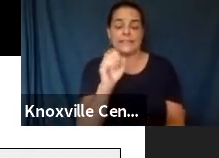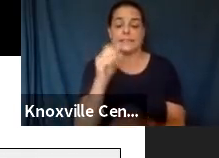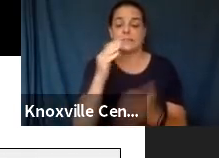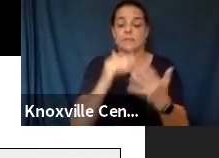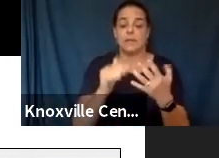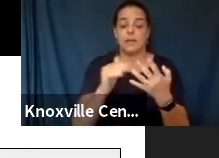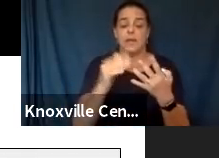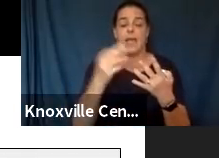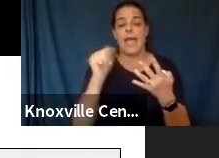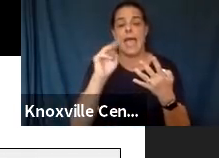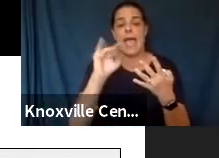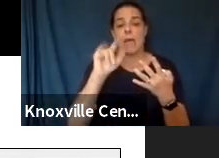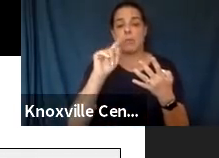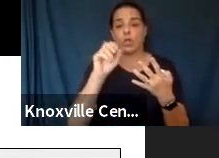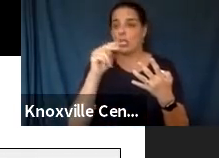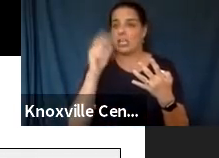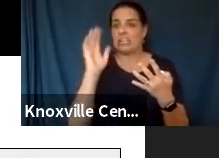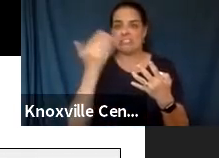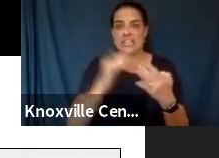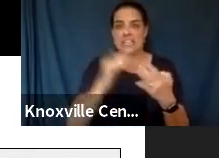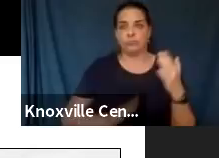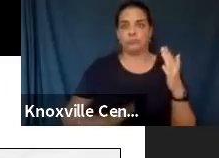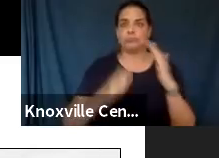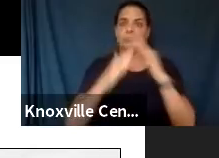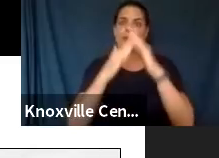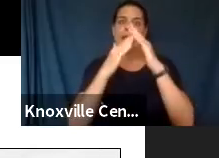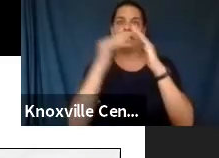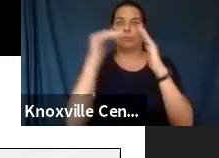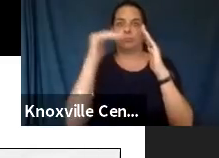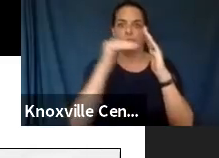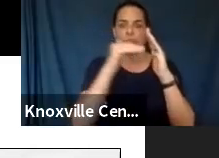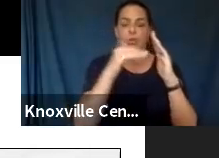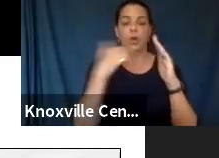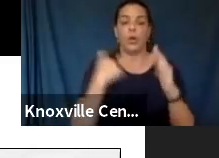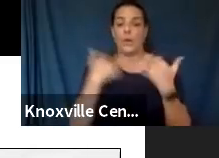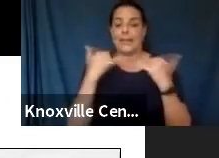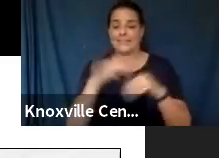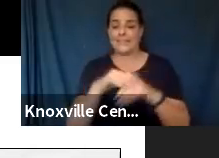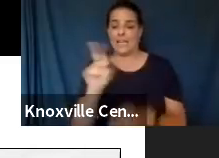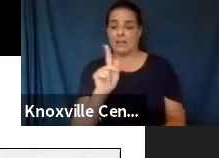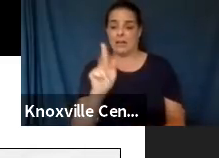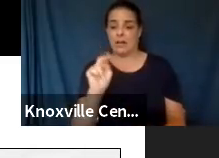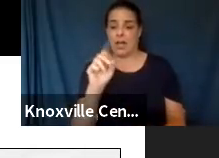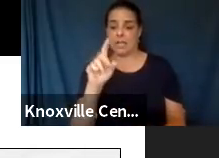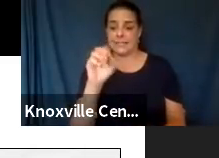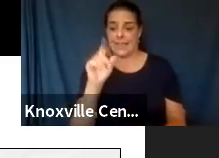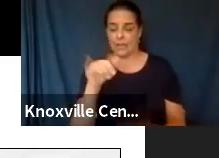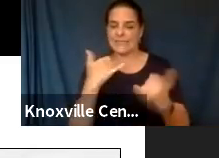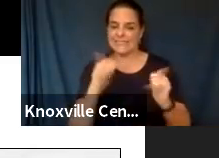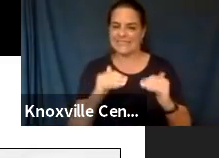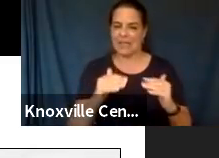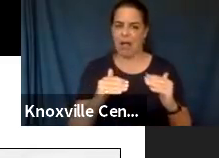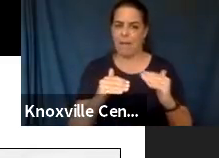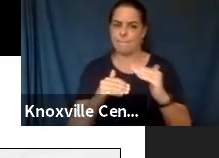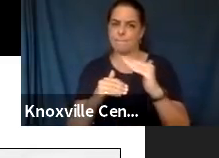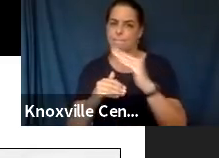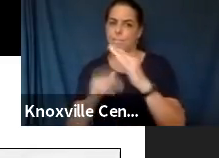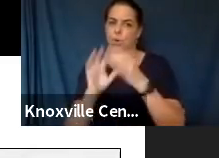Hamilton seems to have peaked and is inflected. We're still in Knox on the way up in that